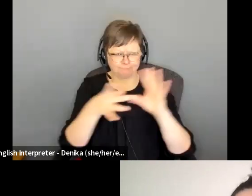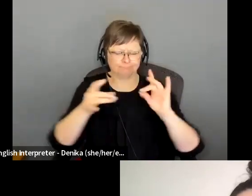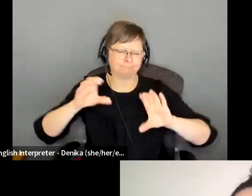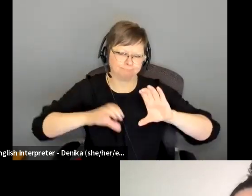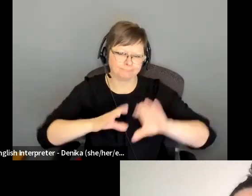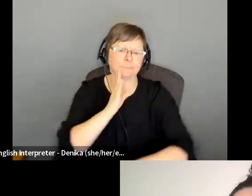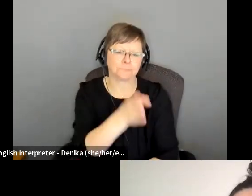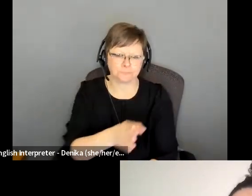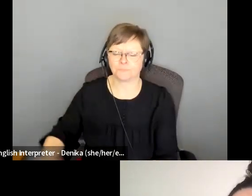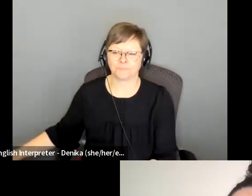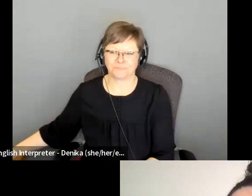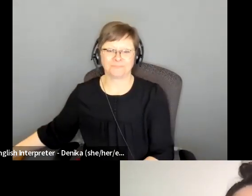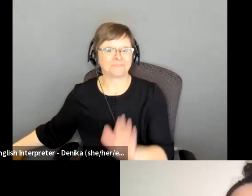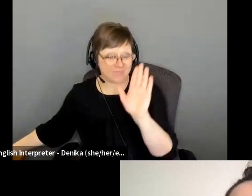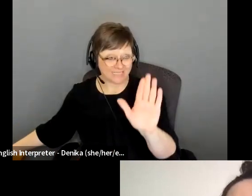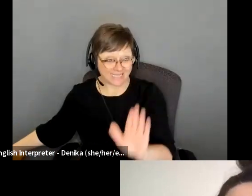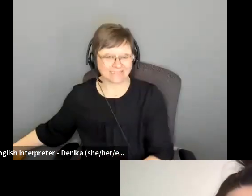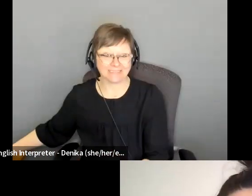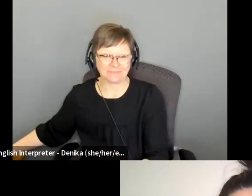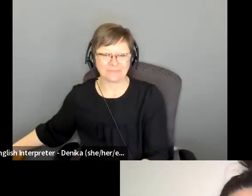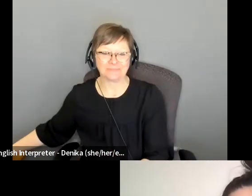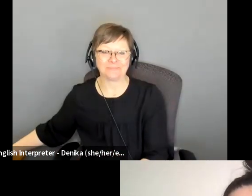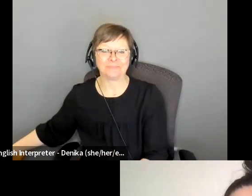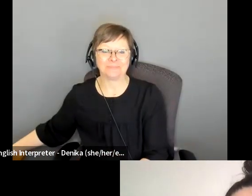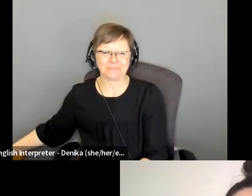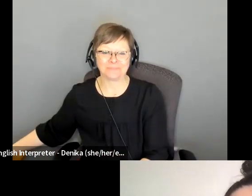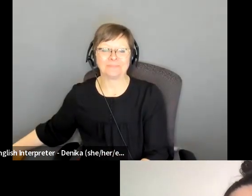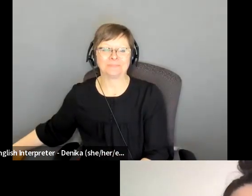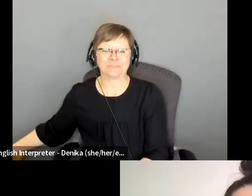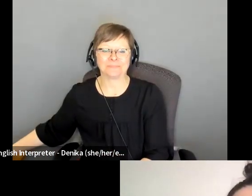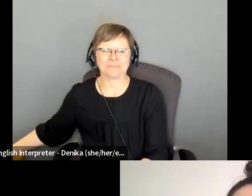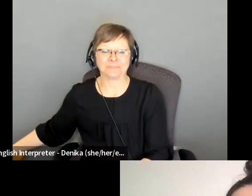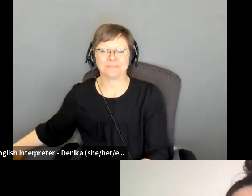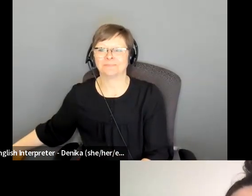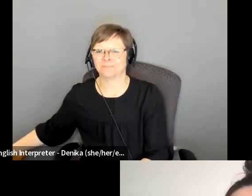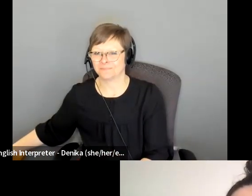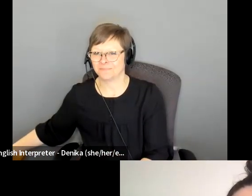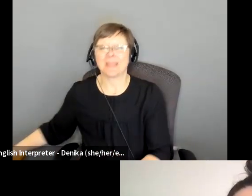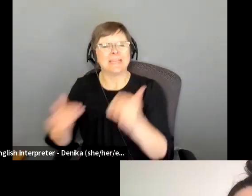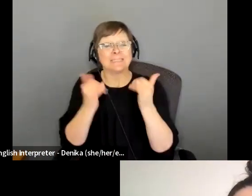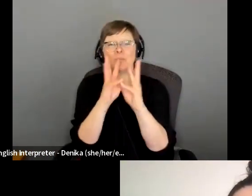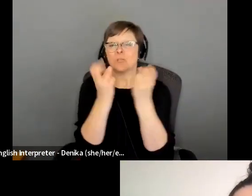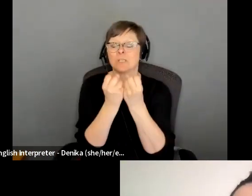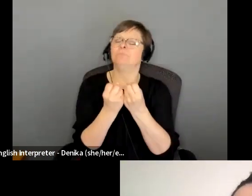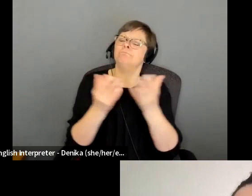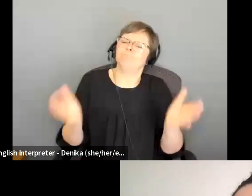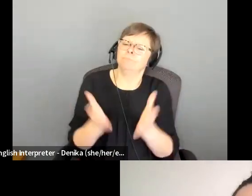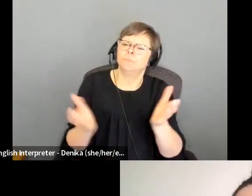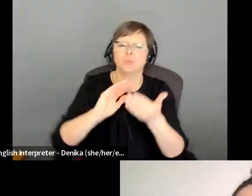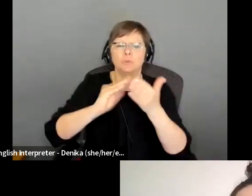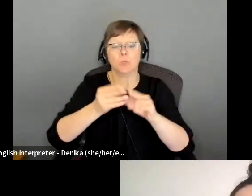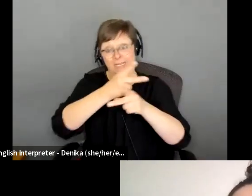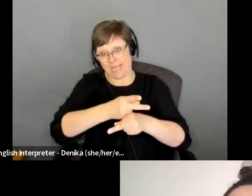Yes. Yeah, fantastic. So today's workshop is about fostering a community of care and sharing in a